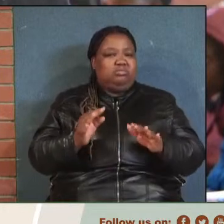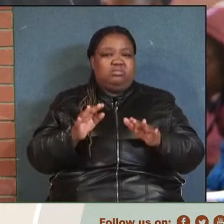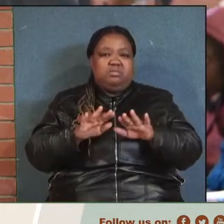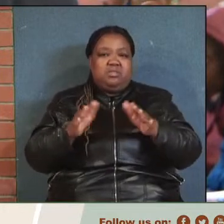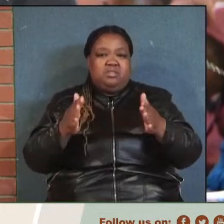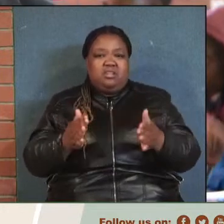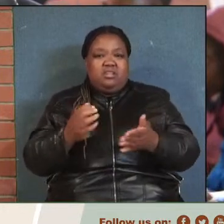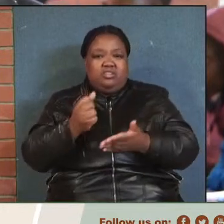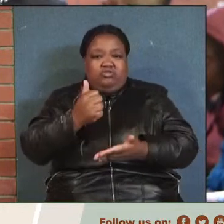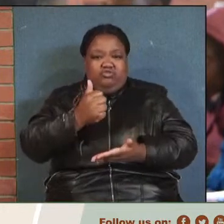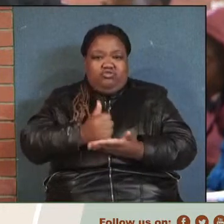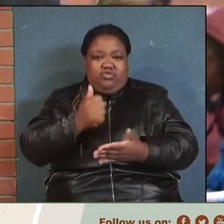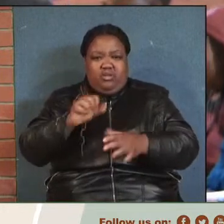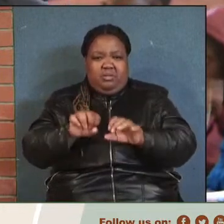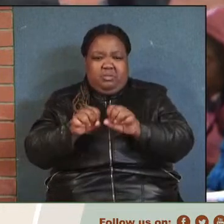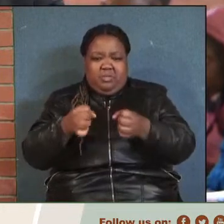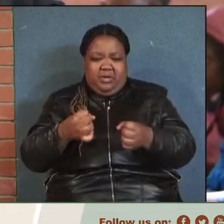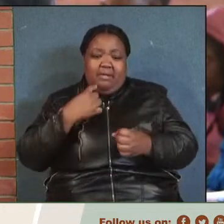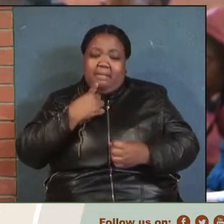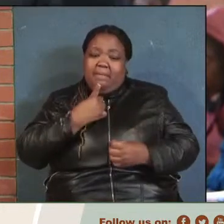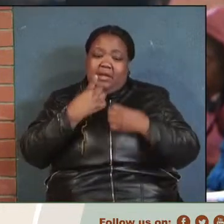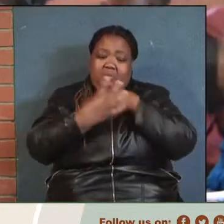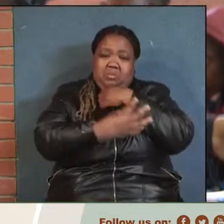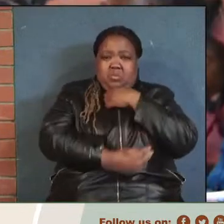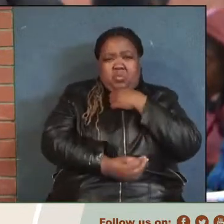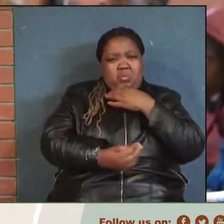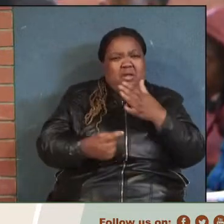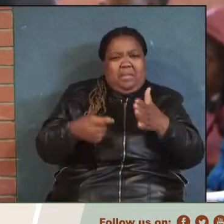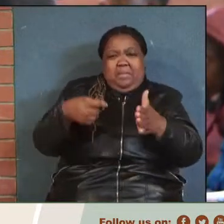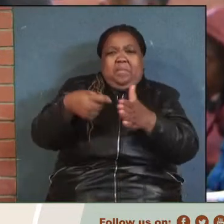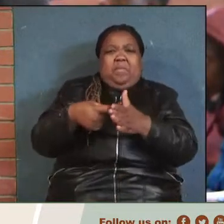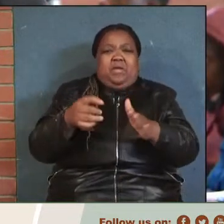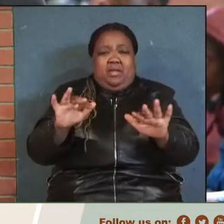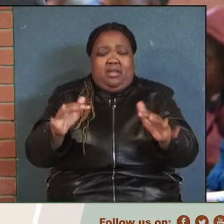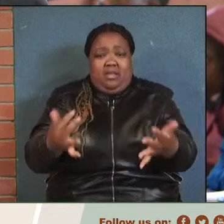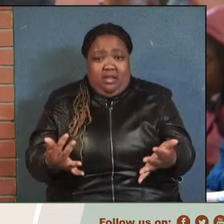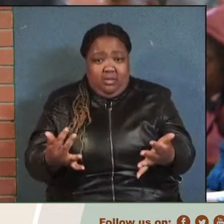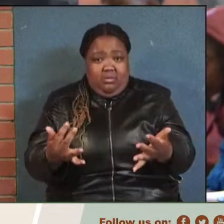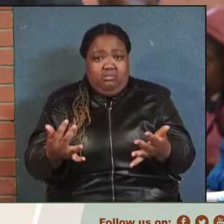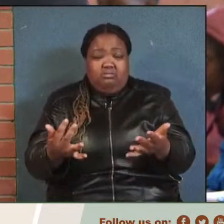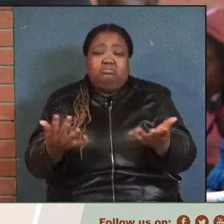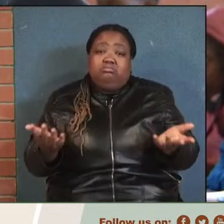mistake? I believe the third speaker did say intentionally.